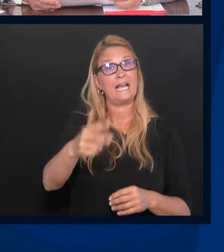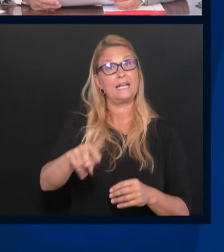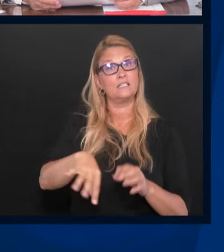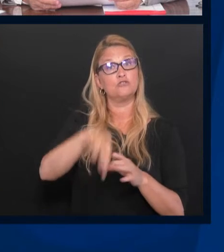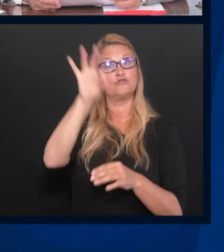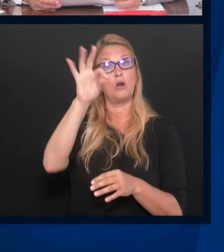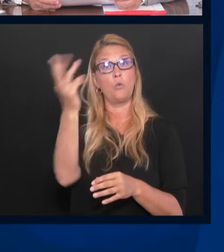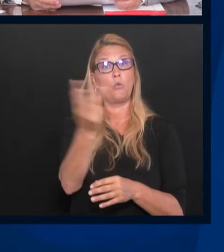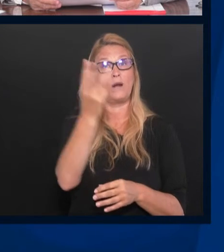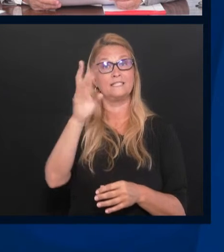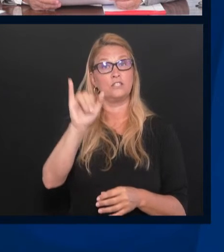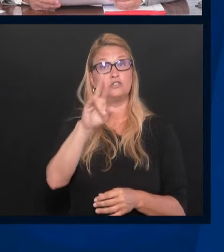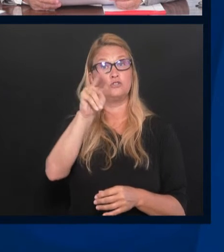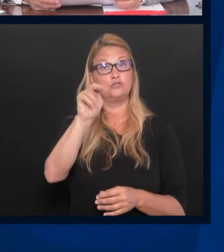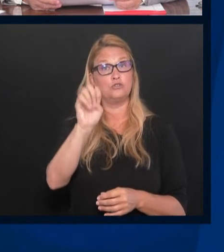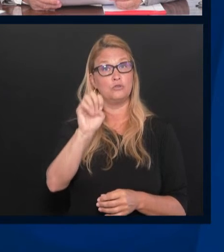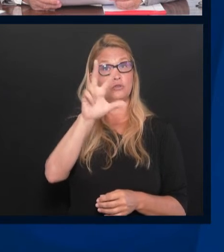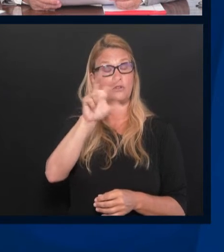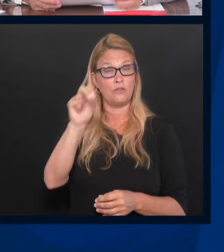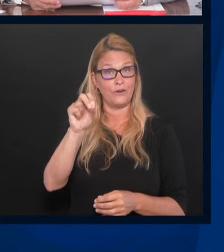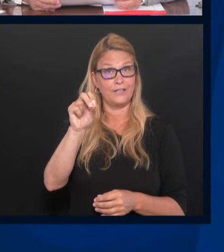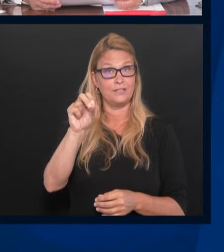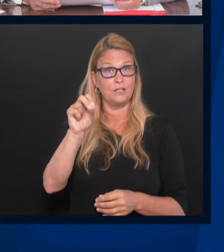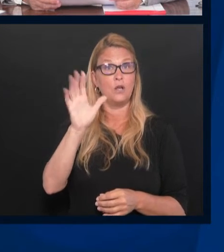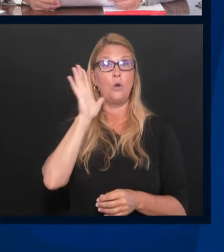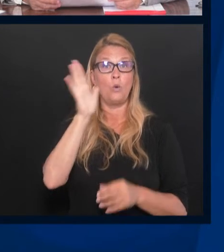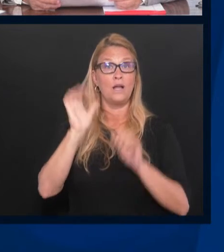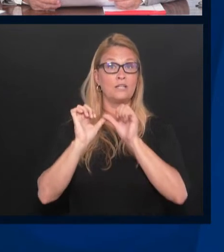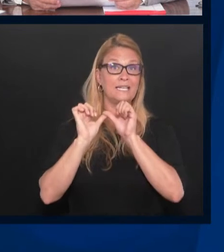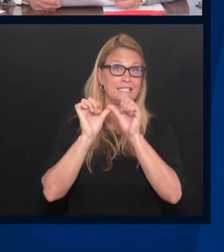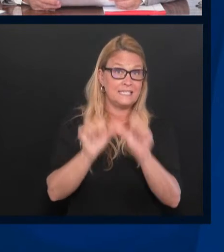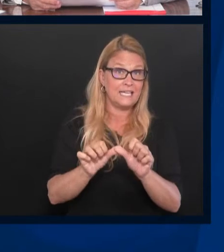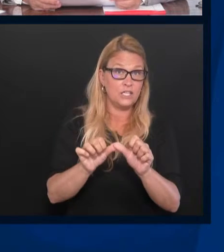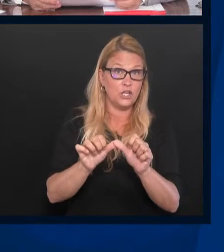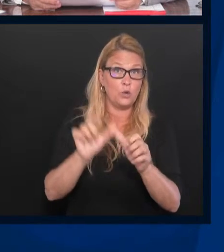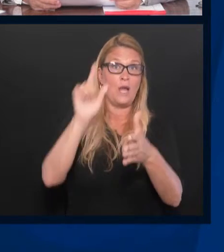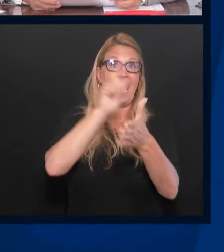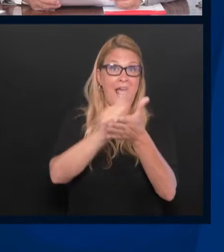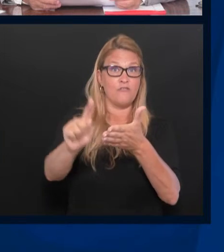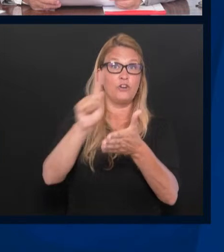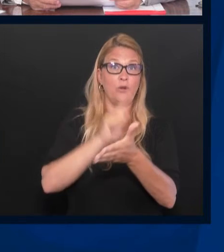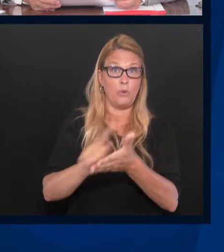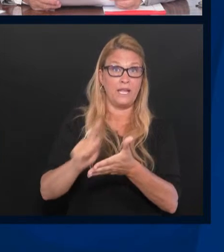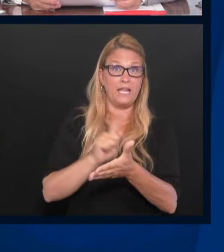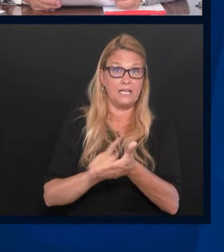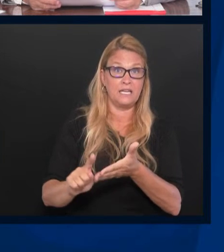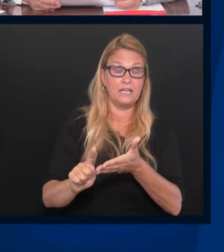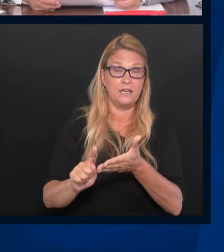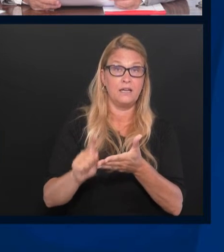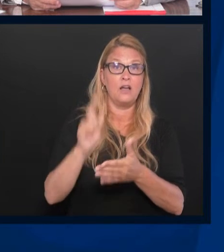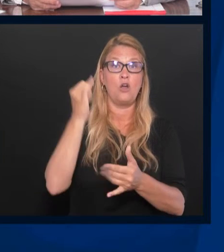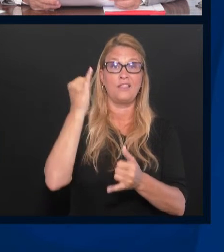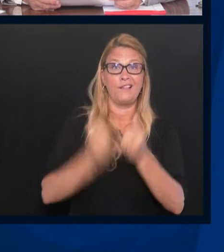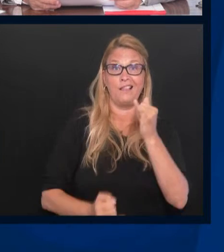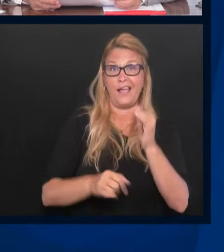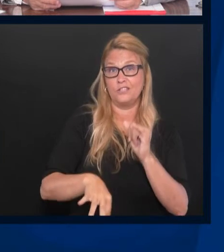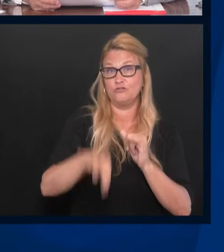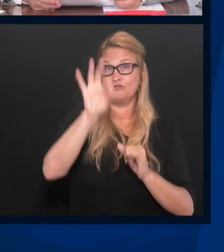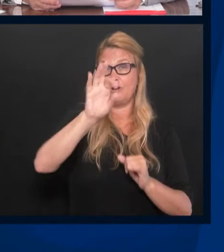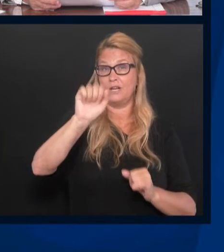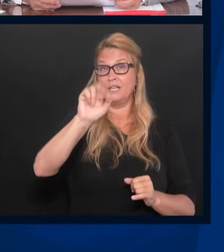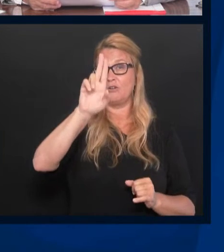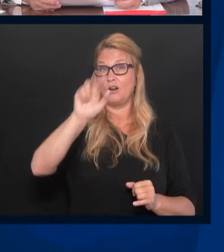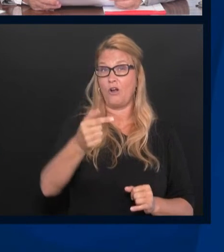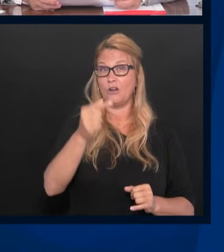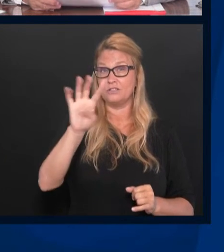on Wednesday, June the 30th, and we will continue to draw every week with the last drawing on August the